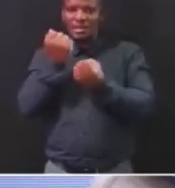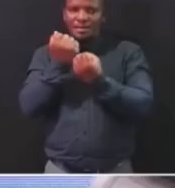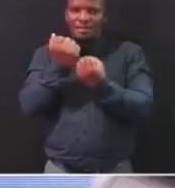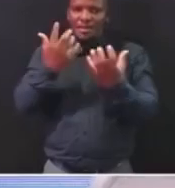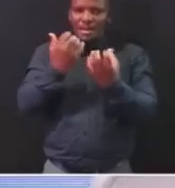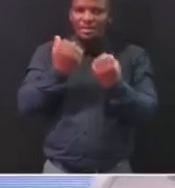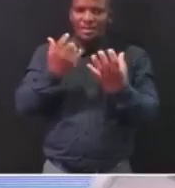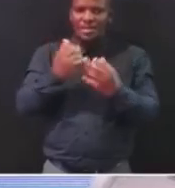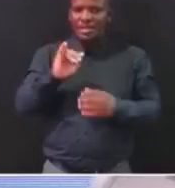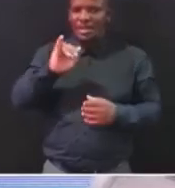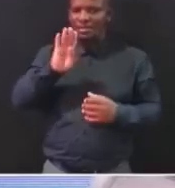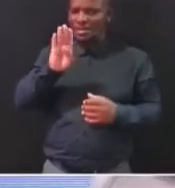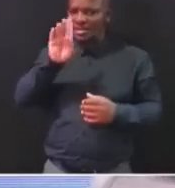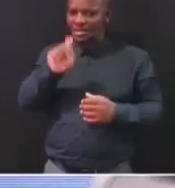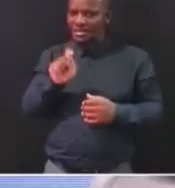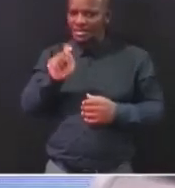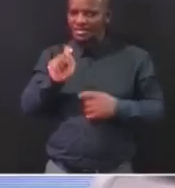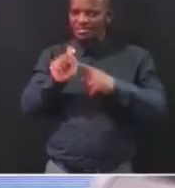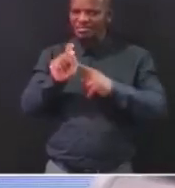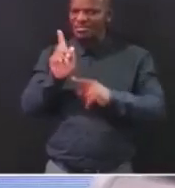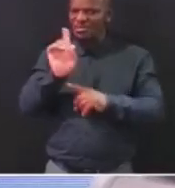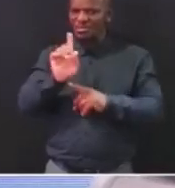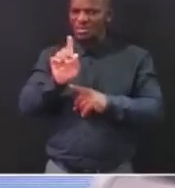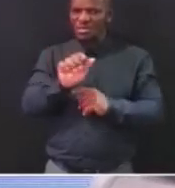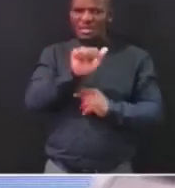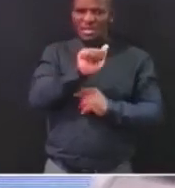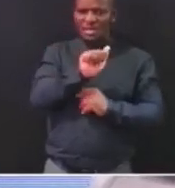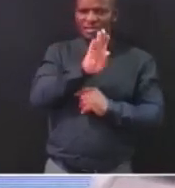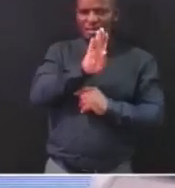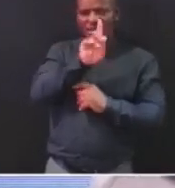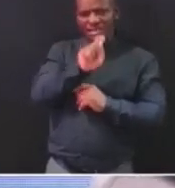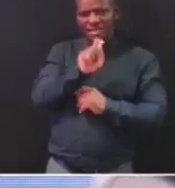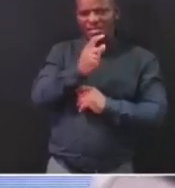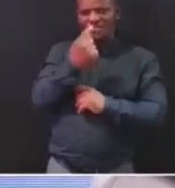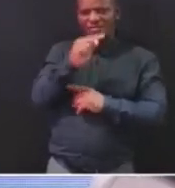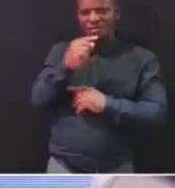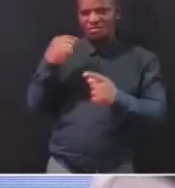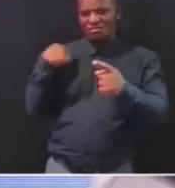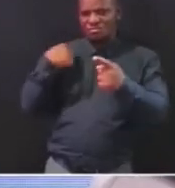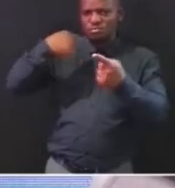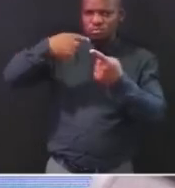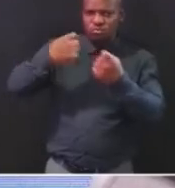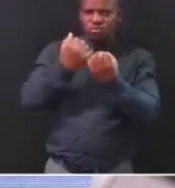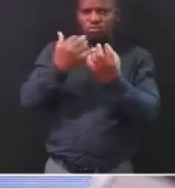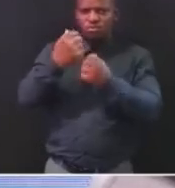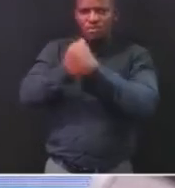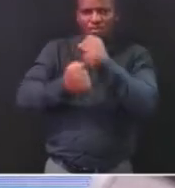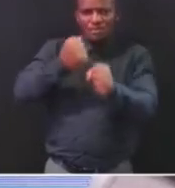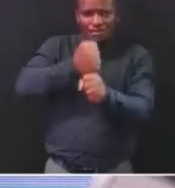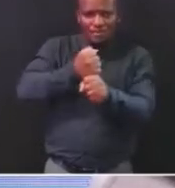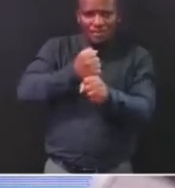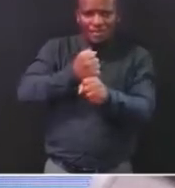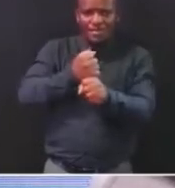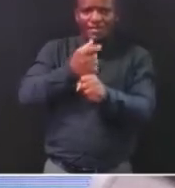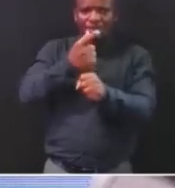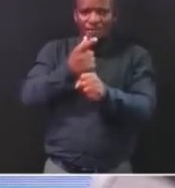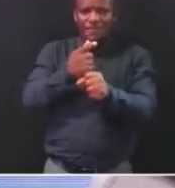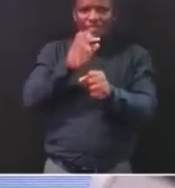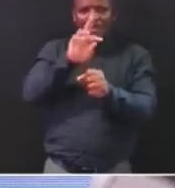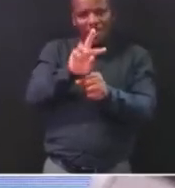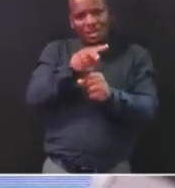through what is IBT, what has been ABT for many years, ABT being your alternative